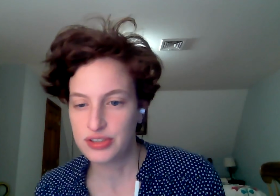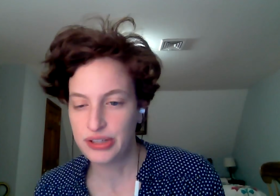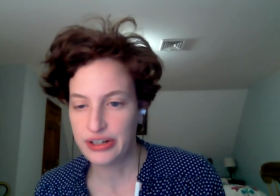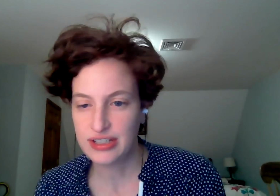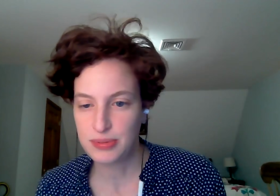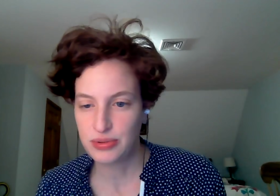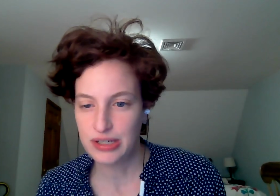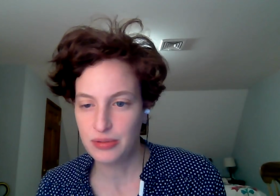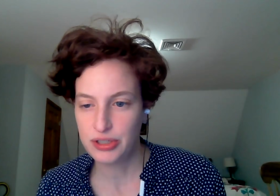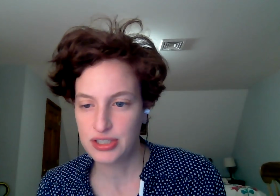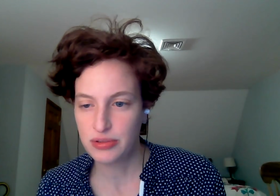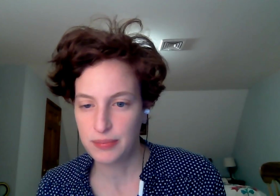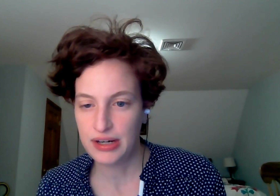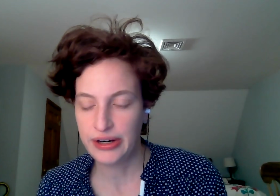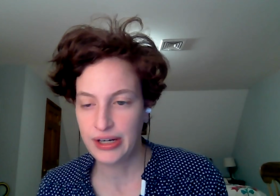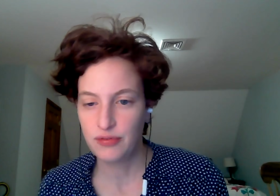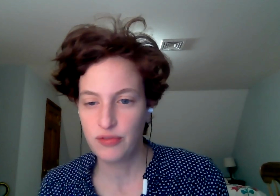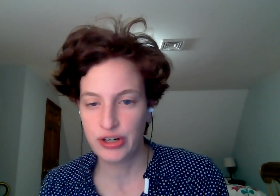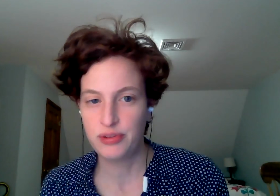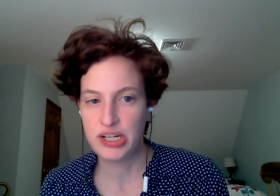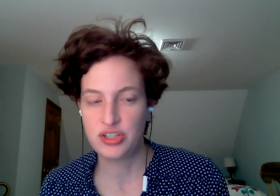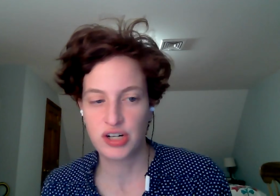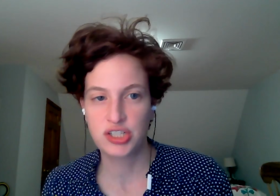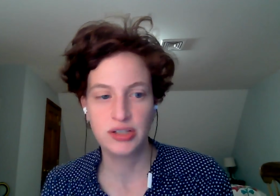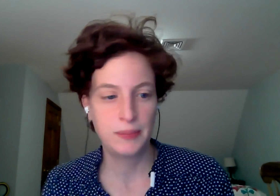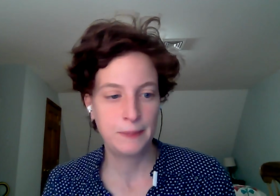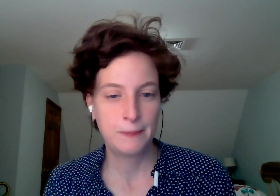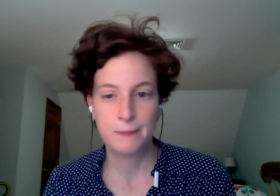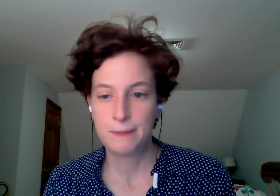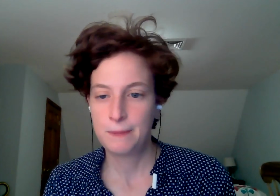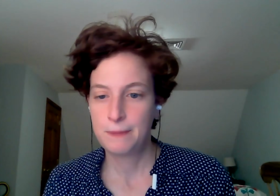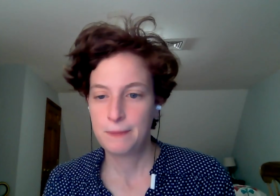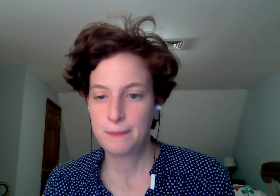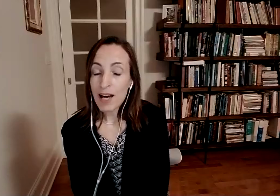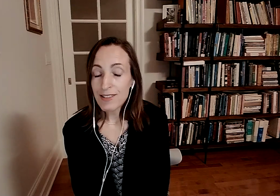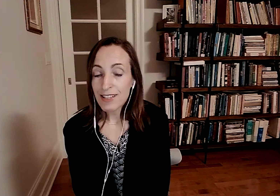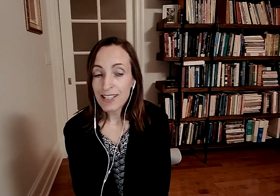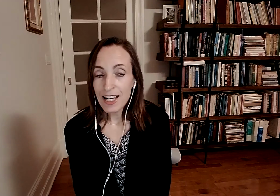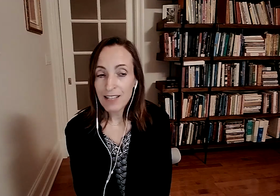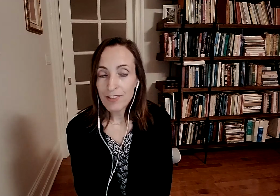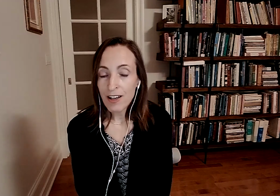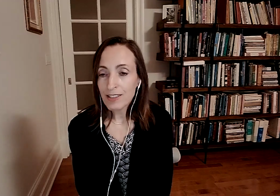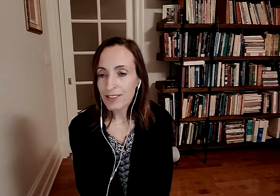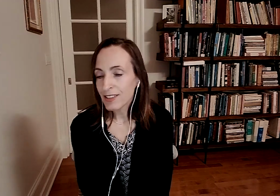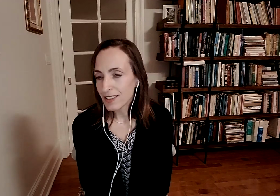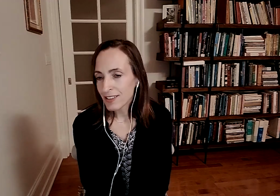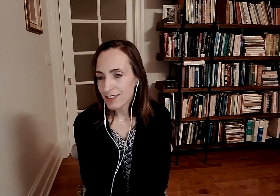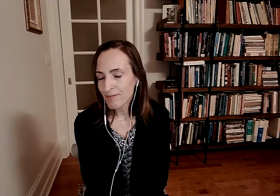differences or similarities between the words you were comparing for information structure. I have